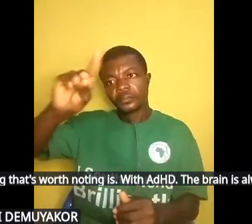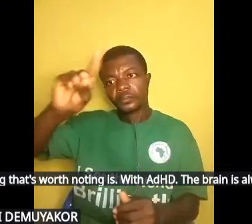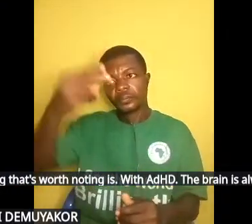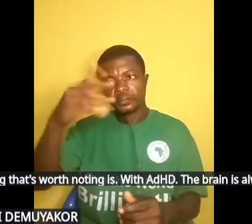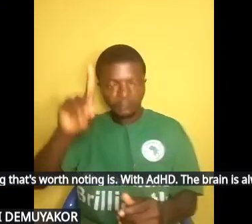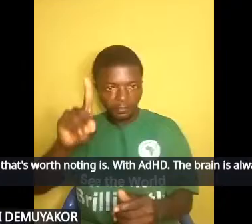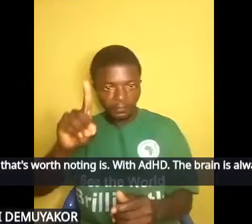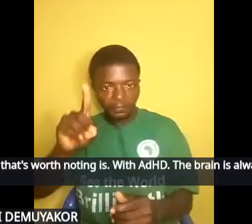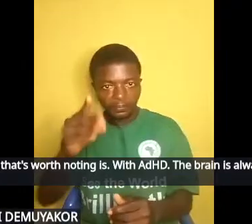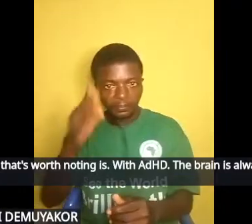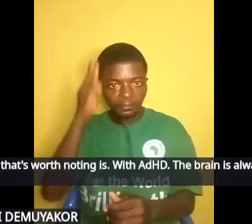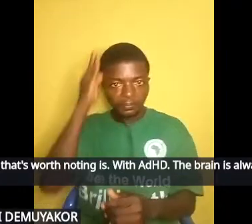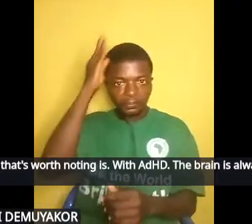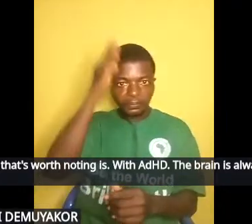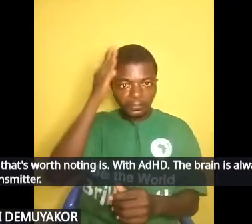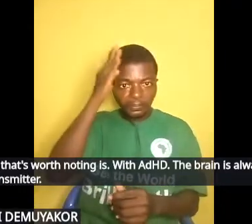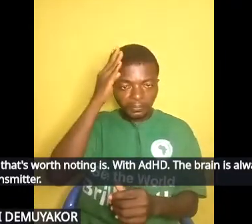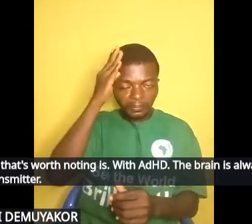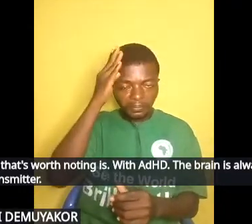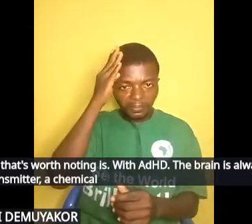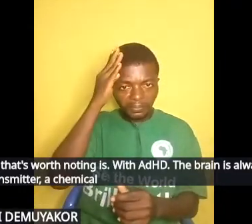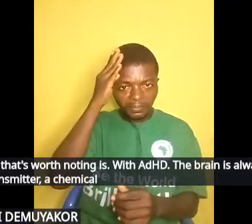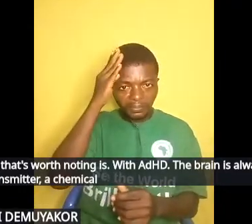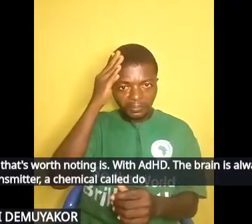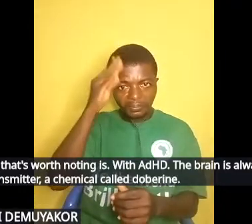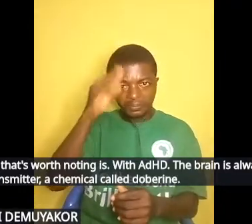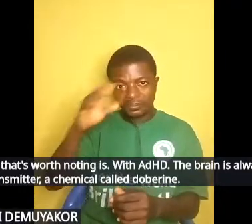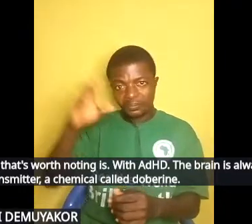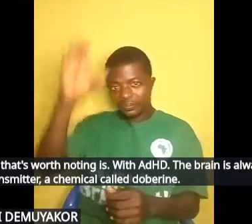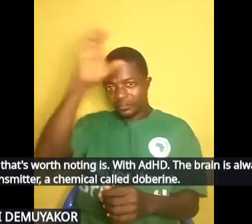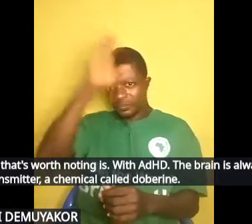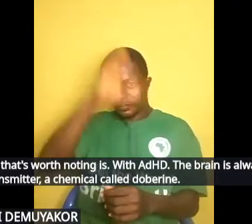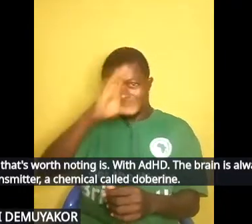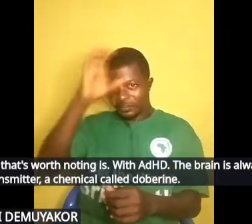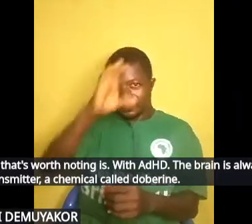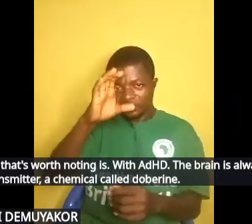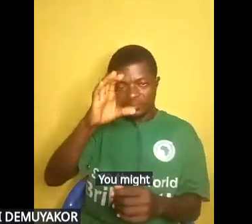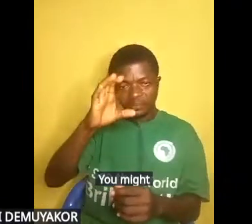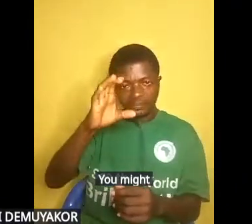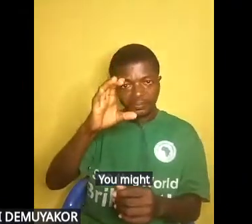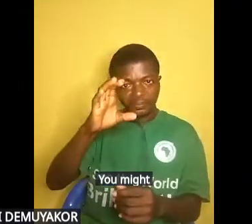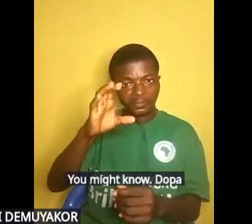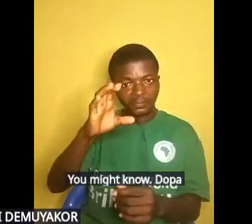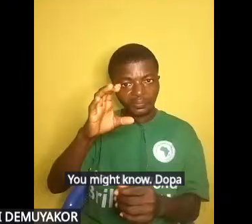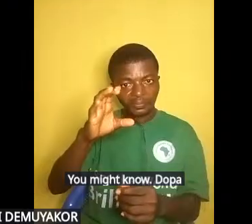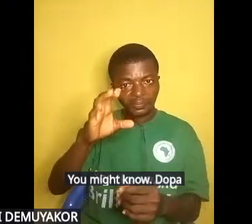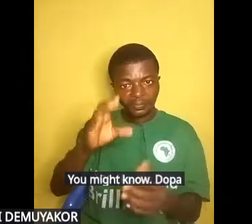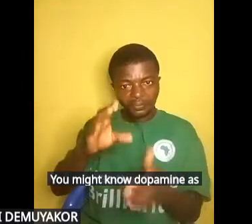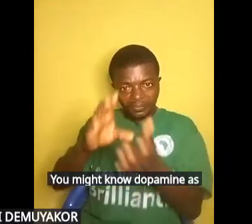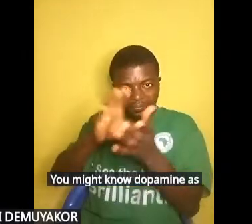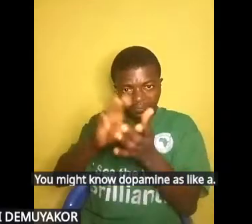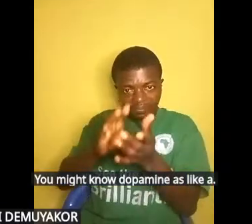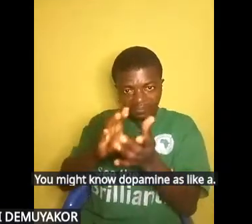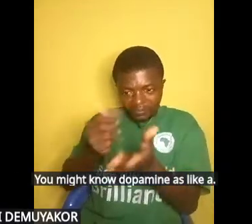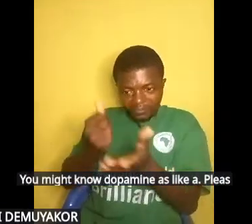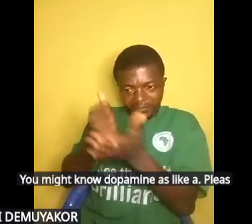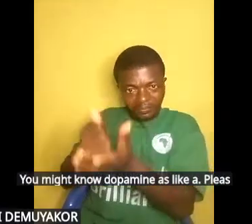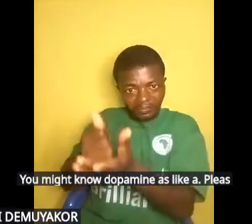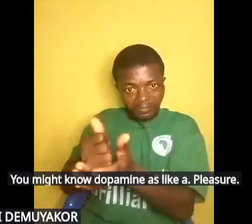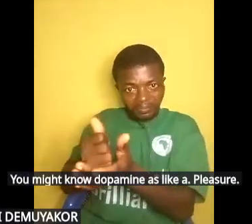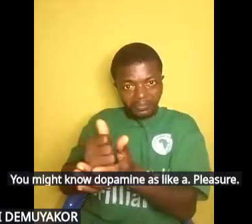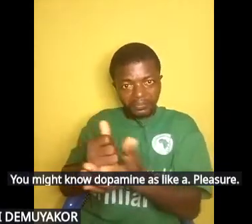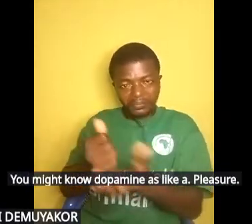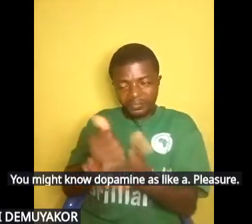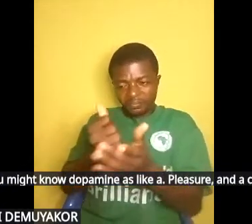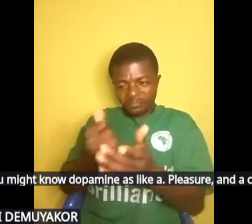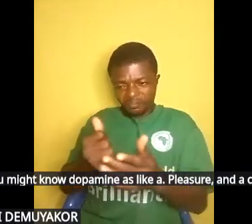a neurotransmitter, a chemical called dopamine. You might know dopamine as like a pleasure chemical.